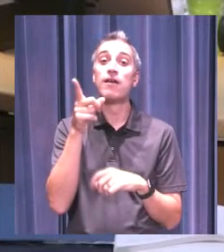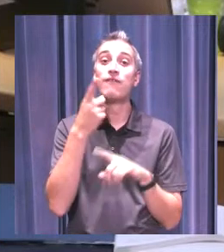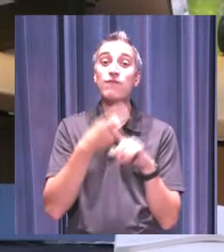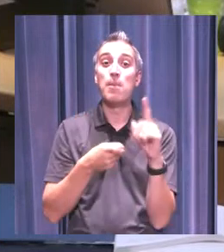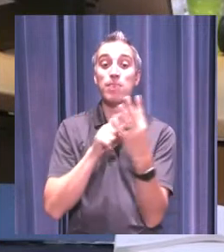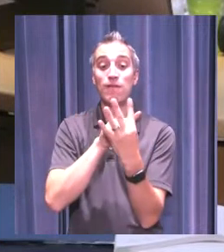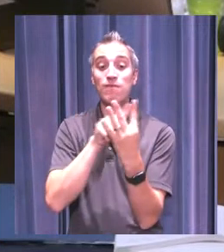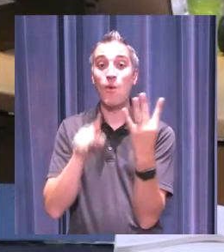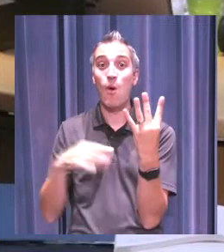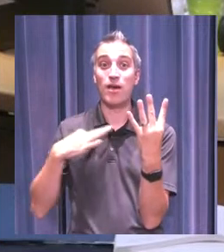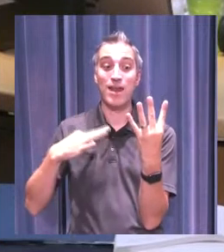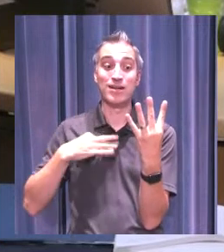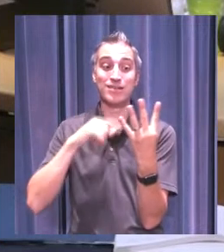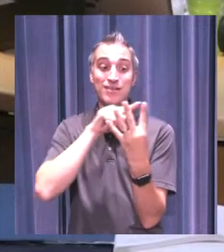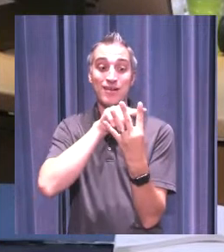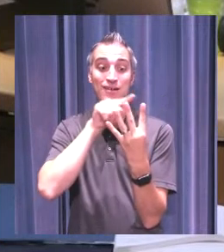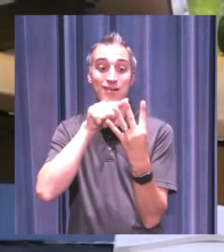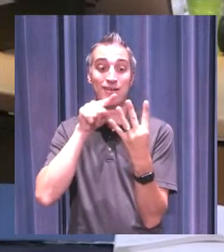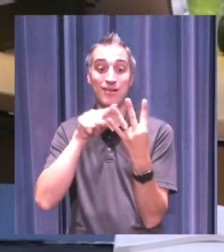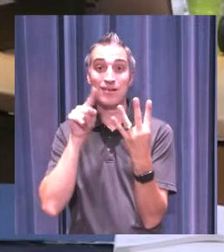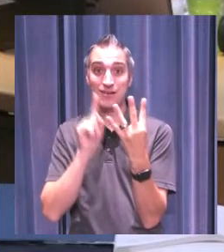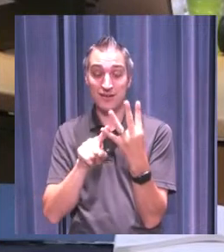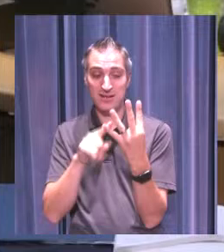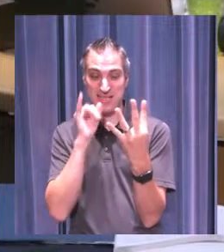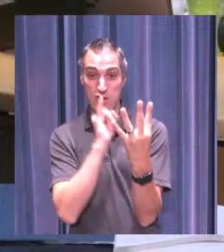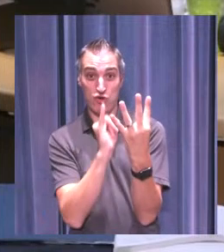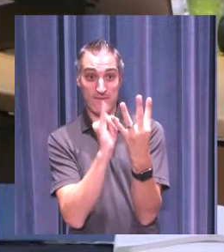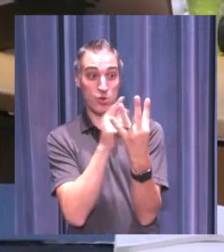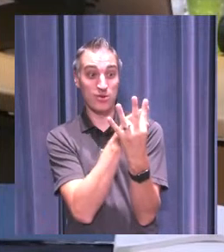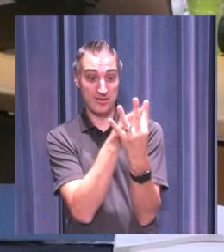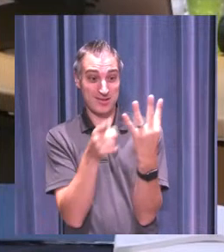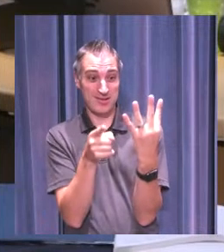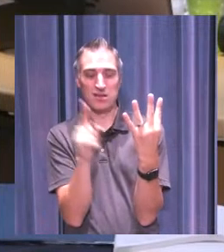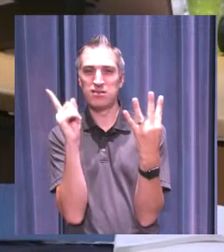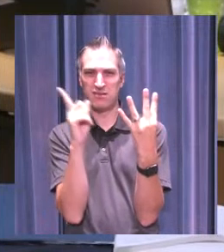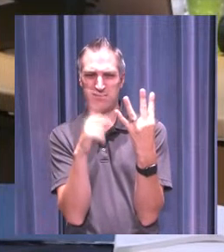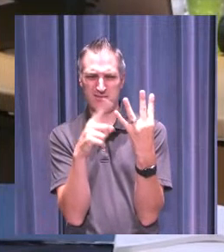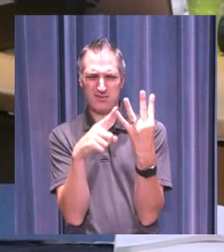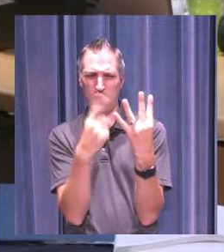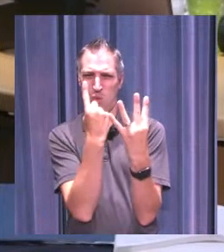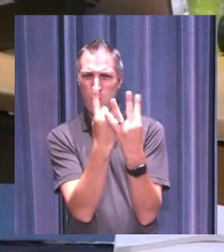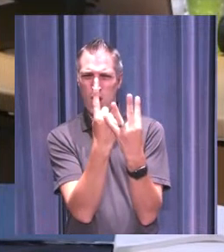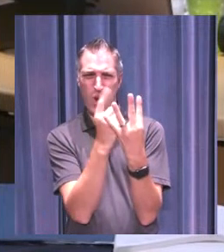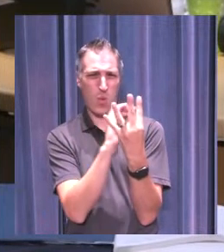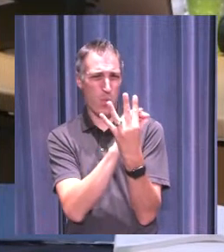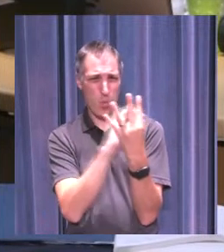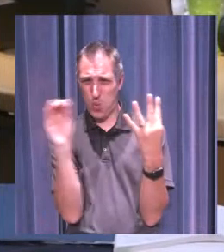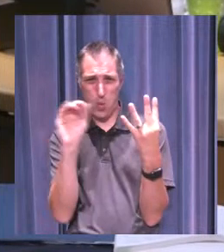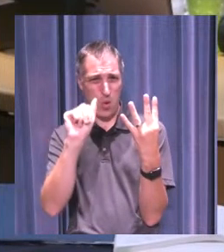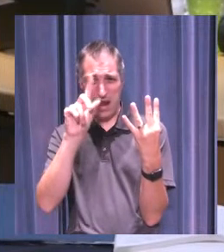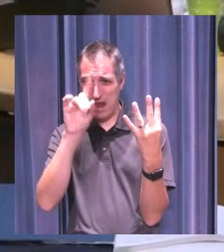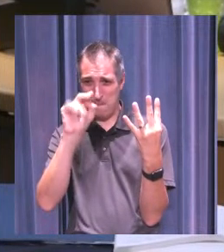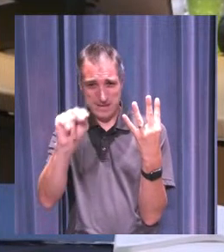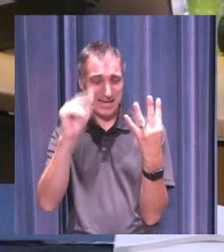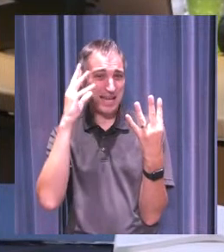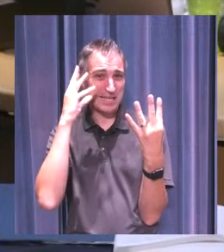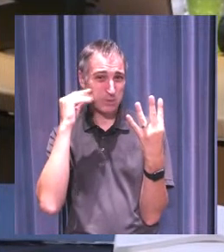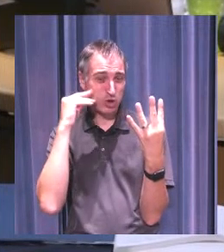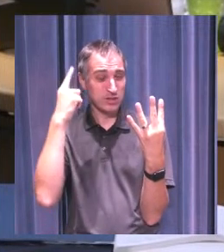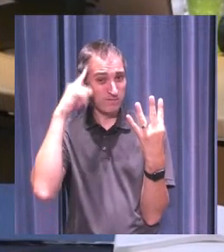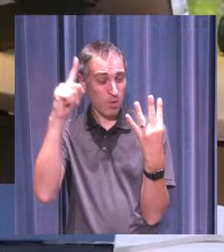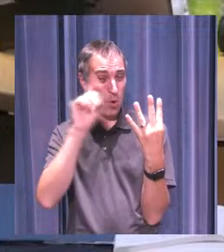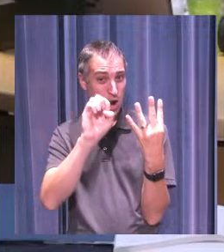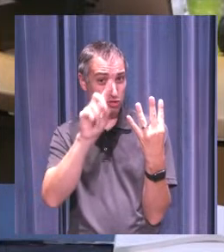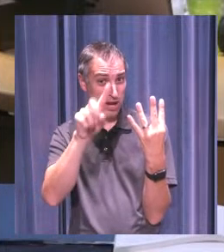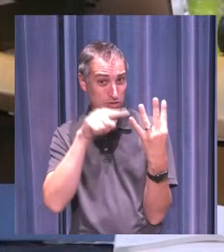4 candidates that the board selected to be interviewed for the position, the only candidates with no administrative experience in the field of